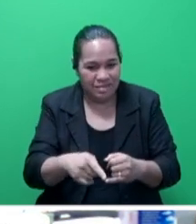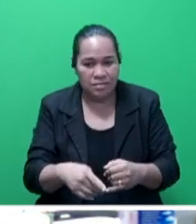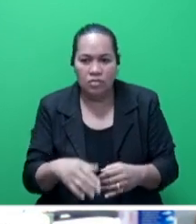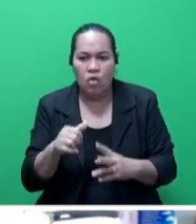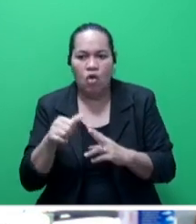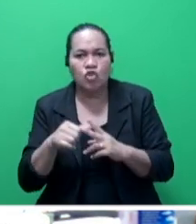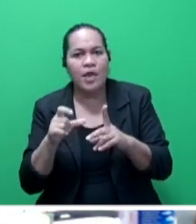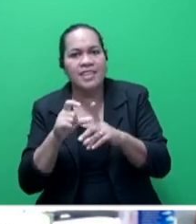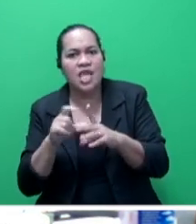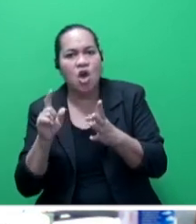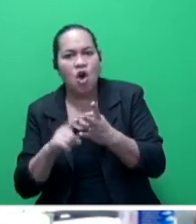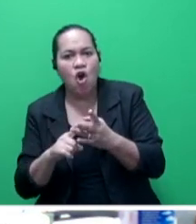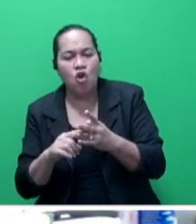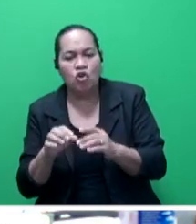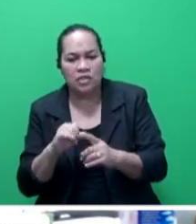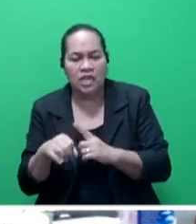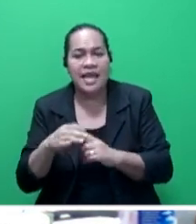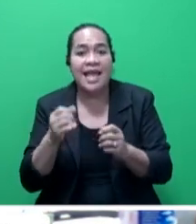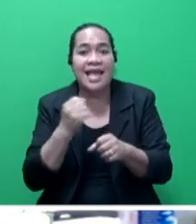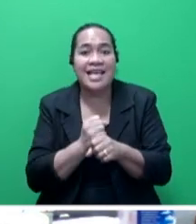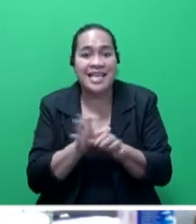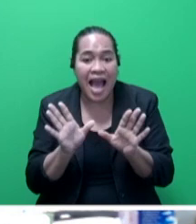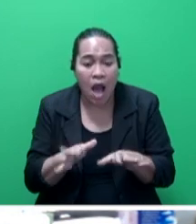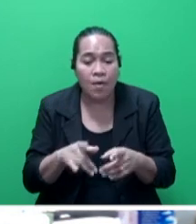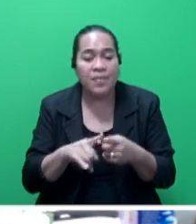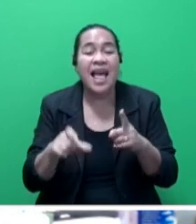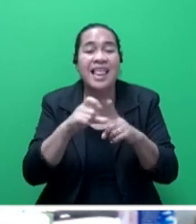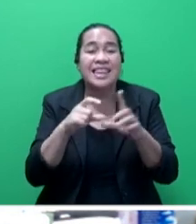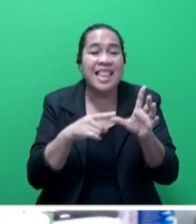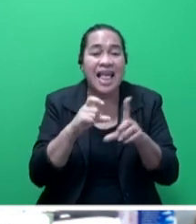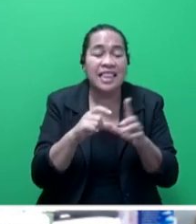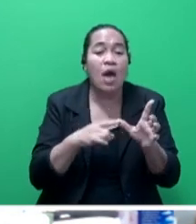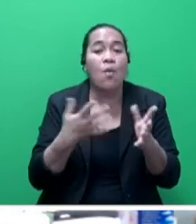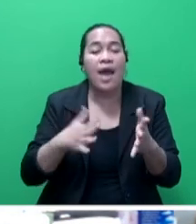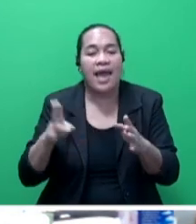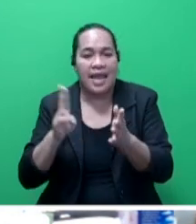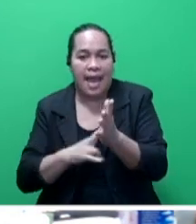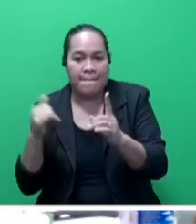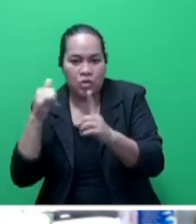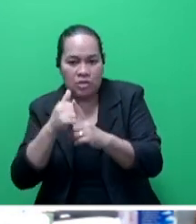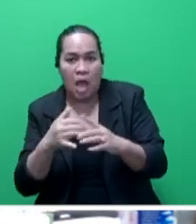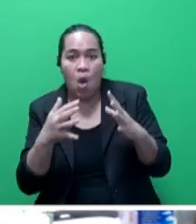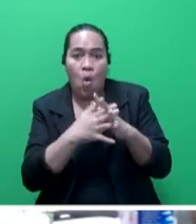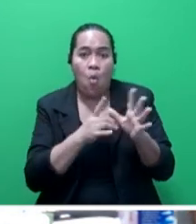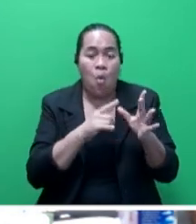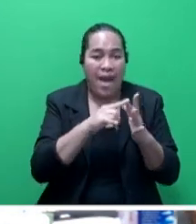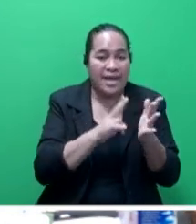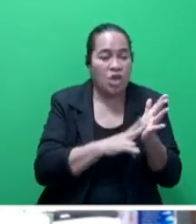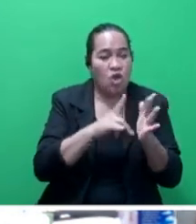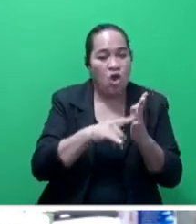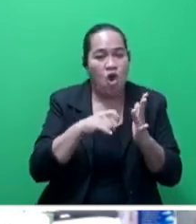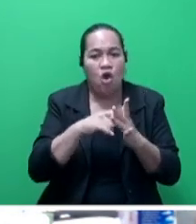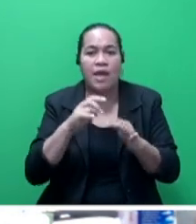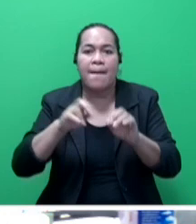station in Garani, in Ngau, in Danda, in Namosi, in Wenikoro, in